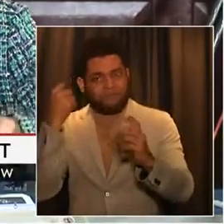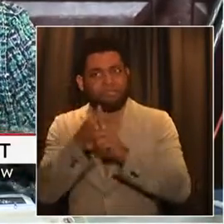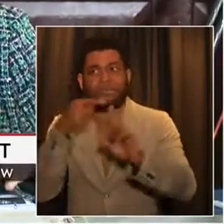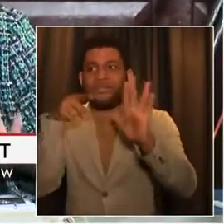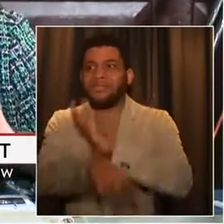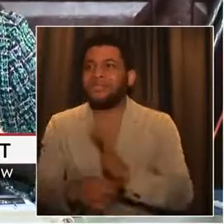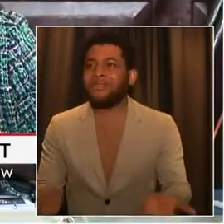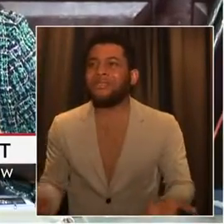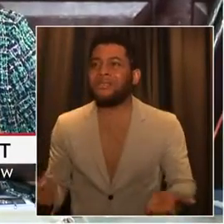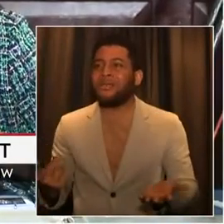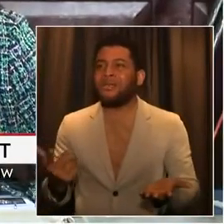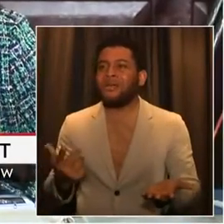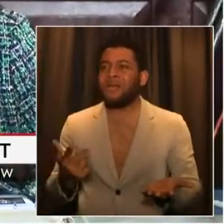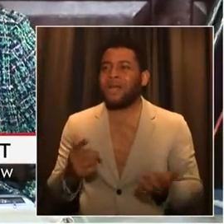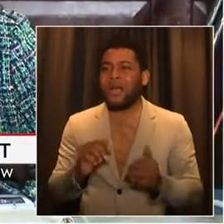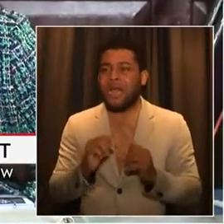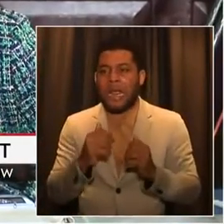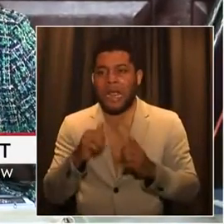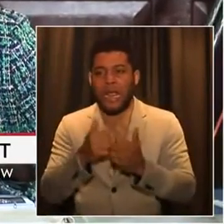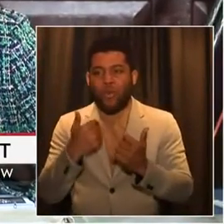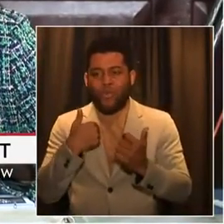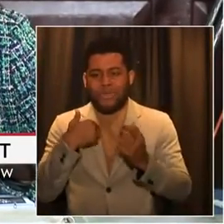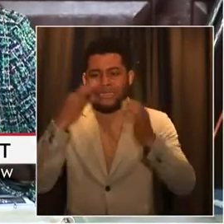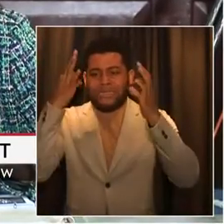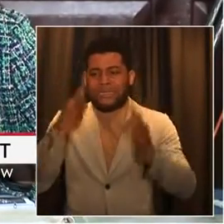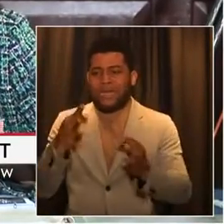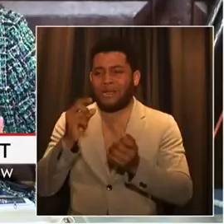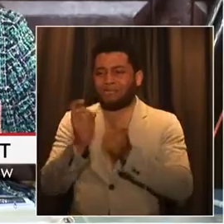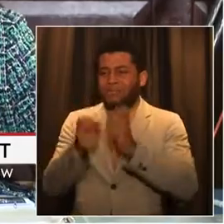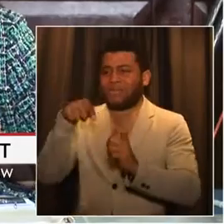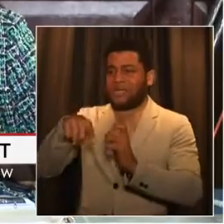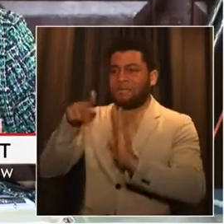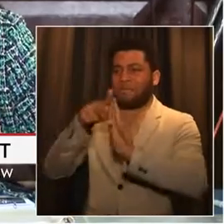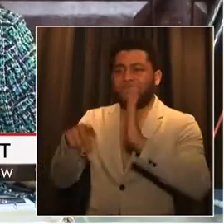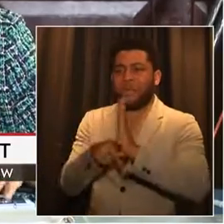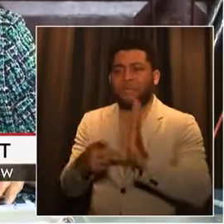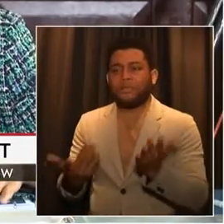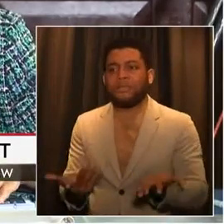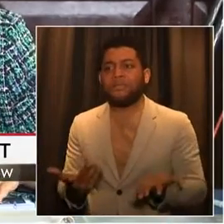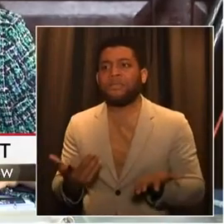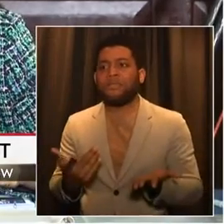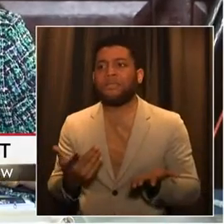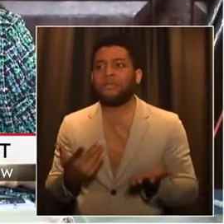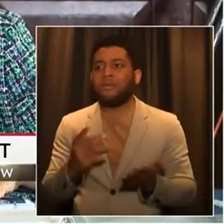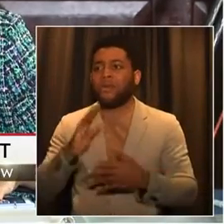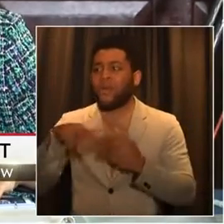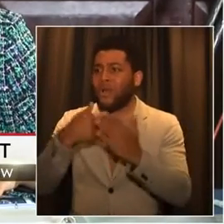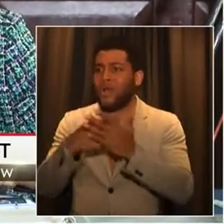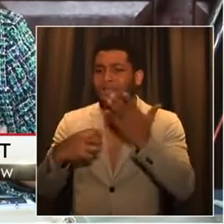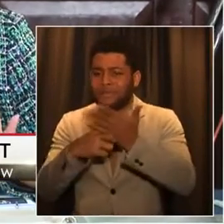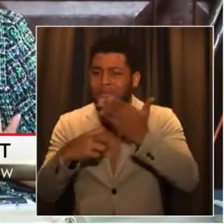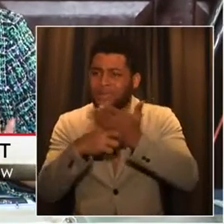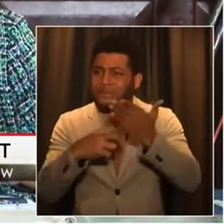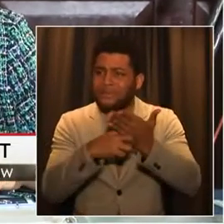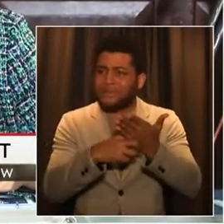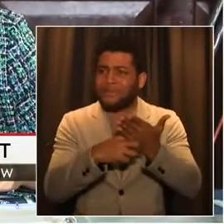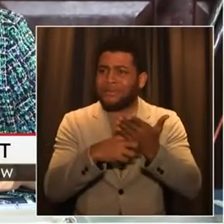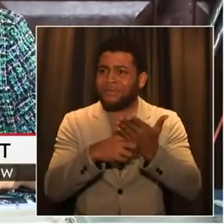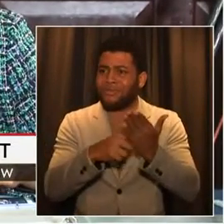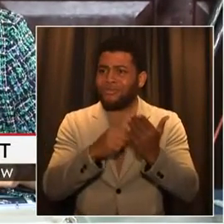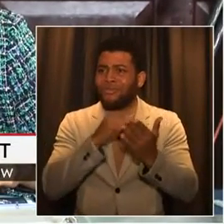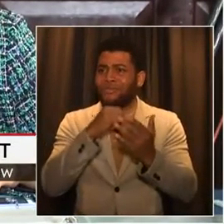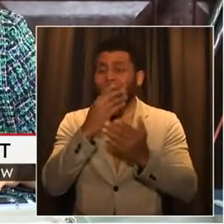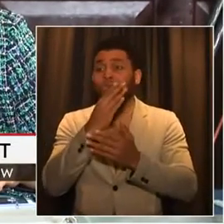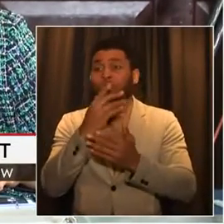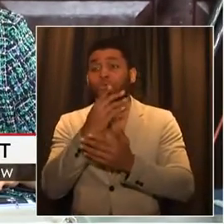policy. But I don't want you to So talk not all as if you tickets don't have involve anything driving, to do some with it. involve parking. So a lot of times Some of them do. we That's use that